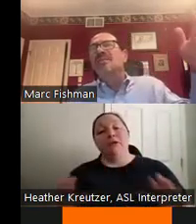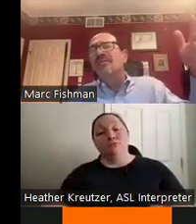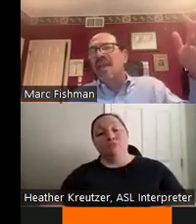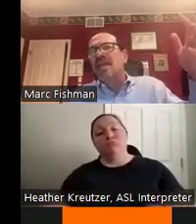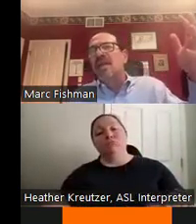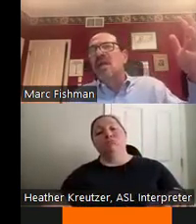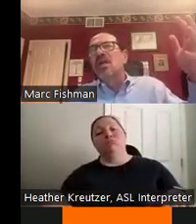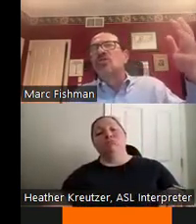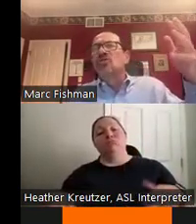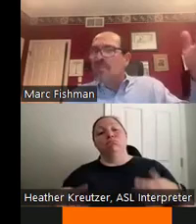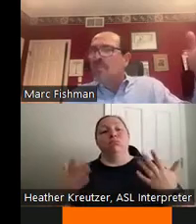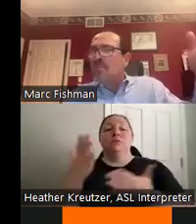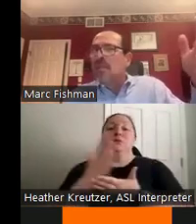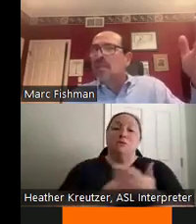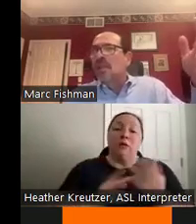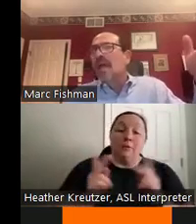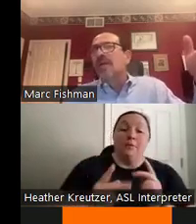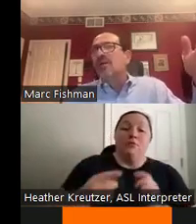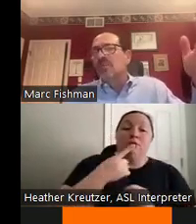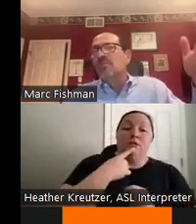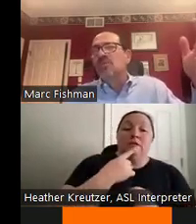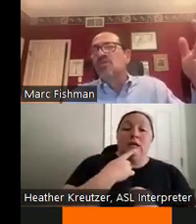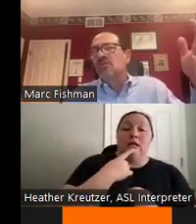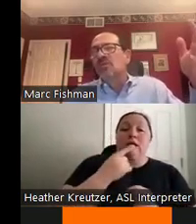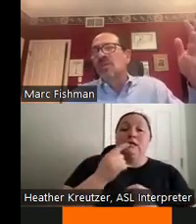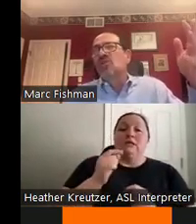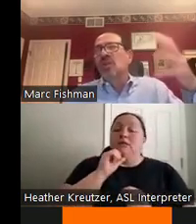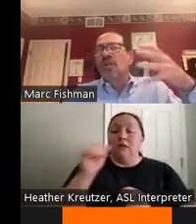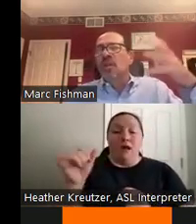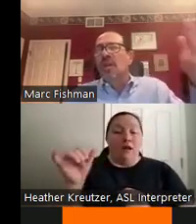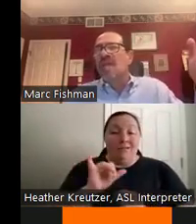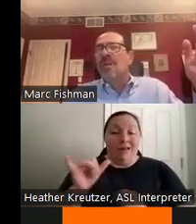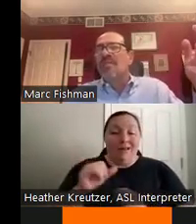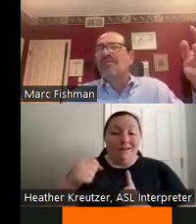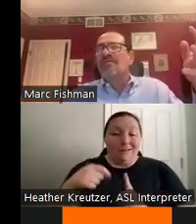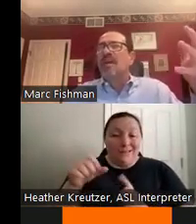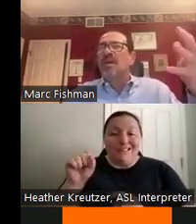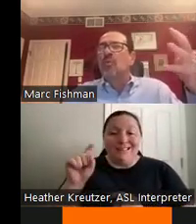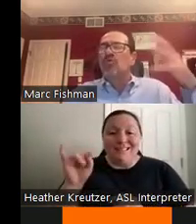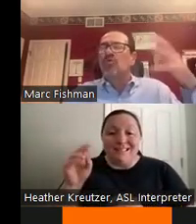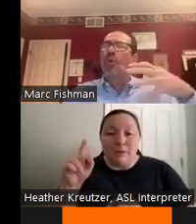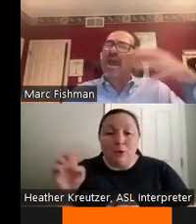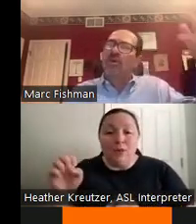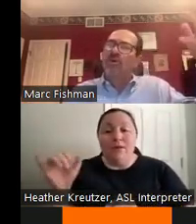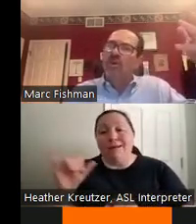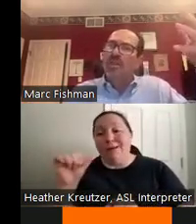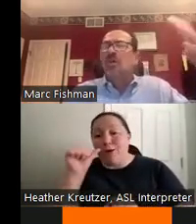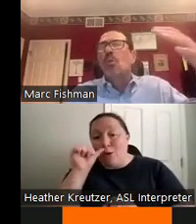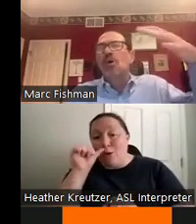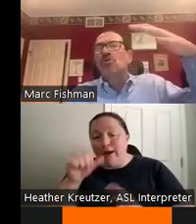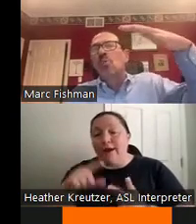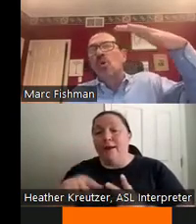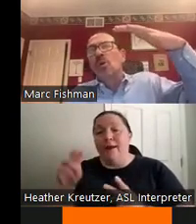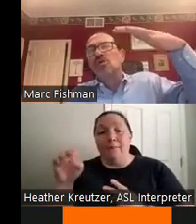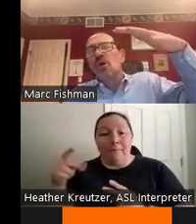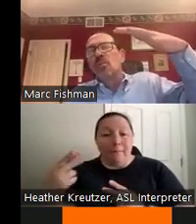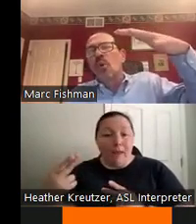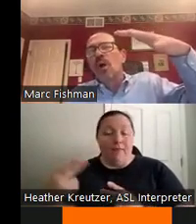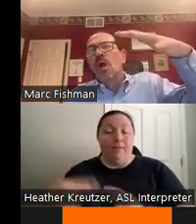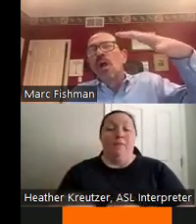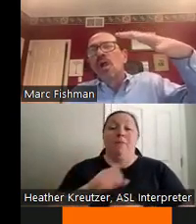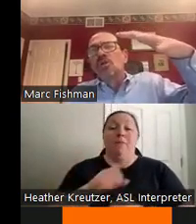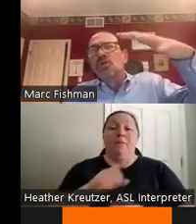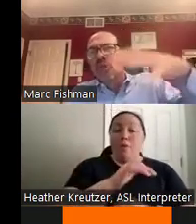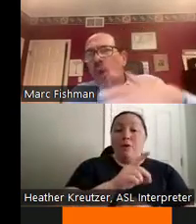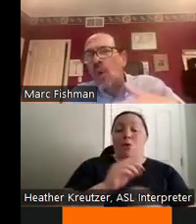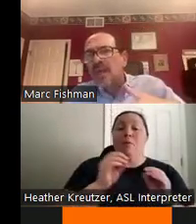more activating, stimulant-like substances of addiction, like cocaine and methamphetamine, which are more energizing, whereas opioids are